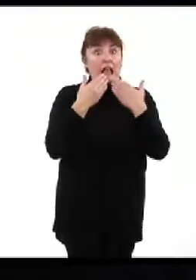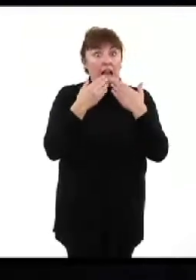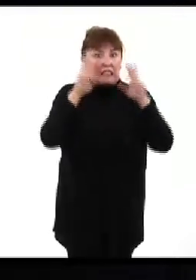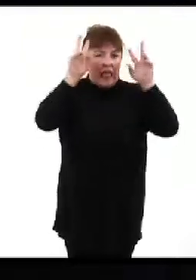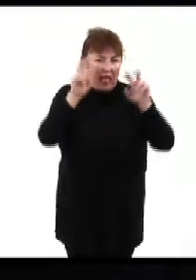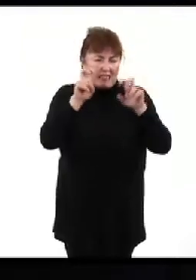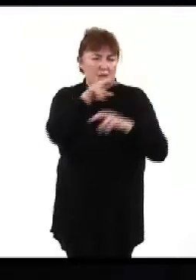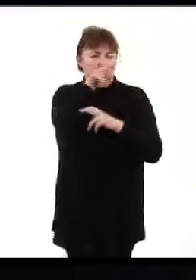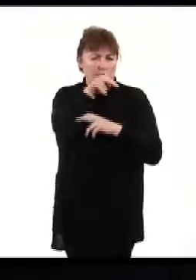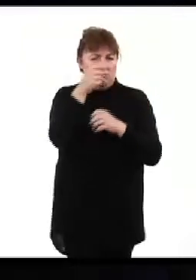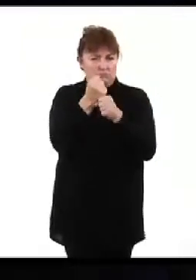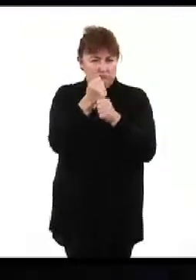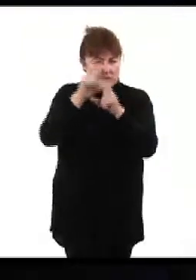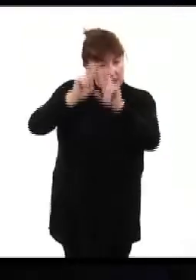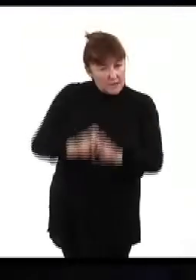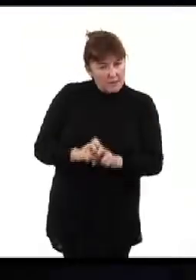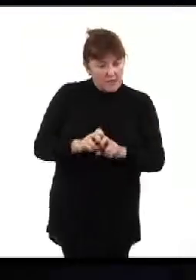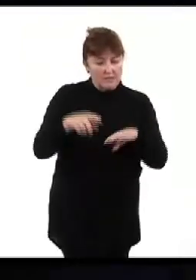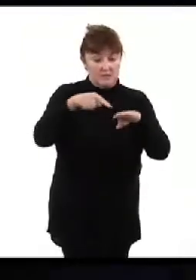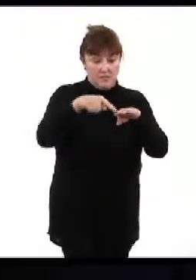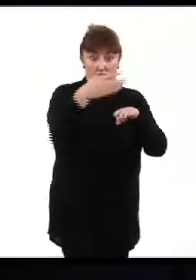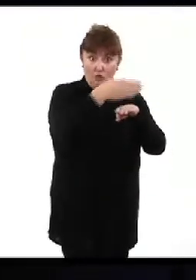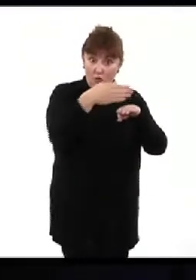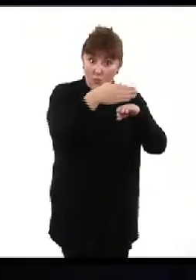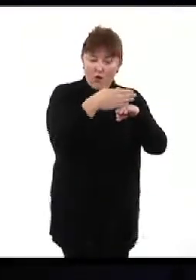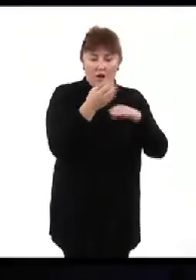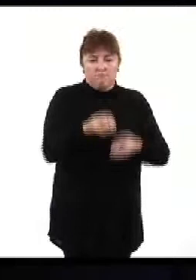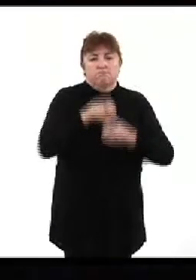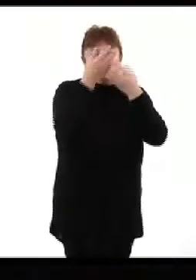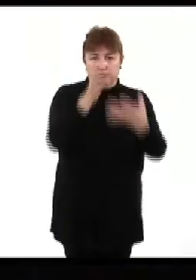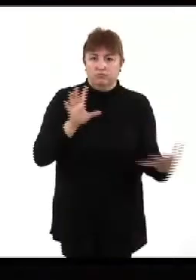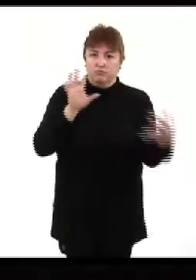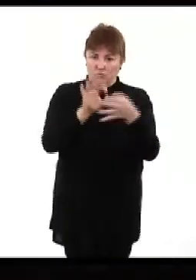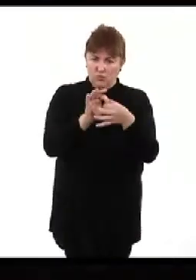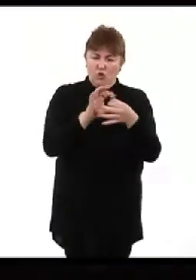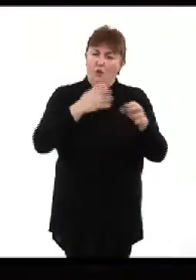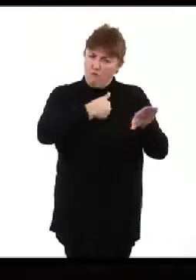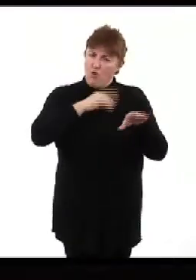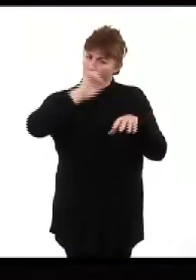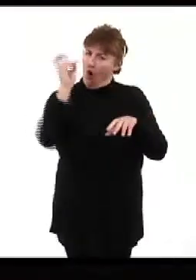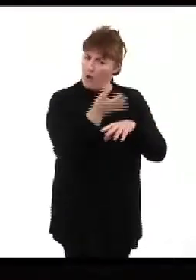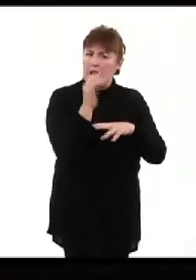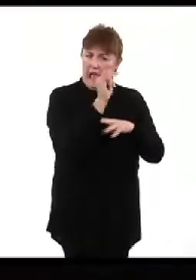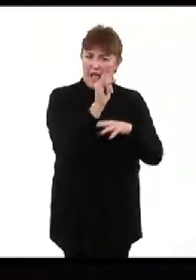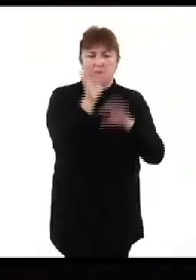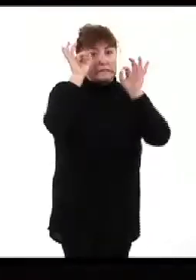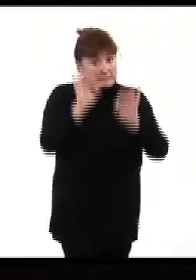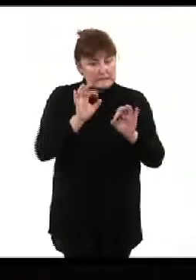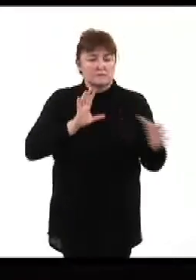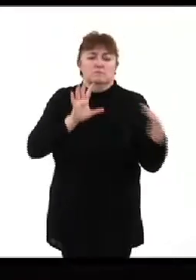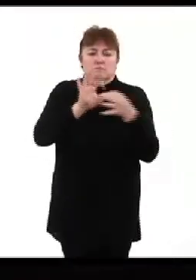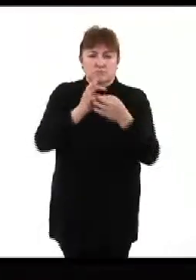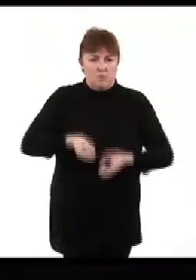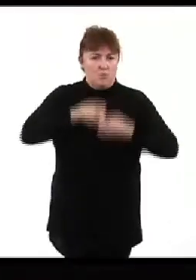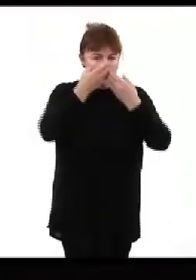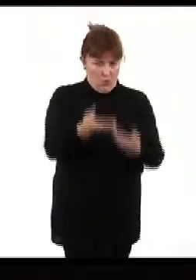important for speech production. There's other functions that go along with that region as well, but we know it's involved in speech production. And this